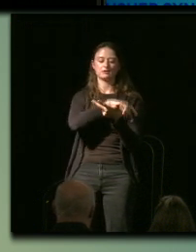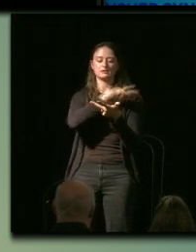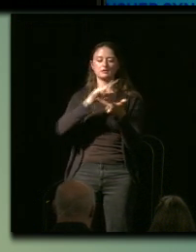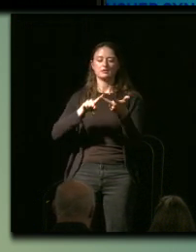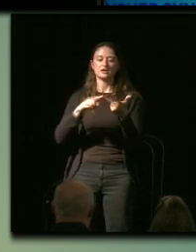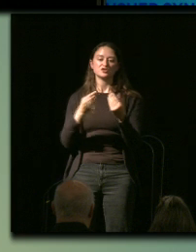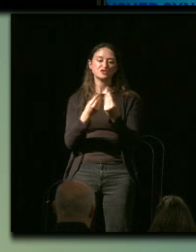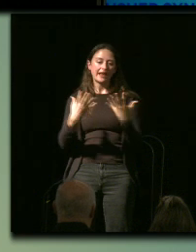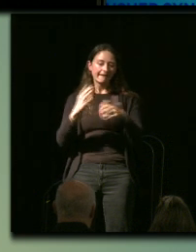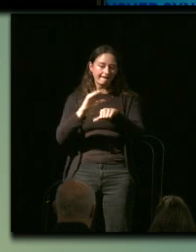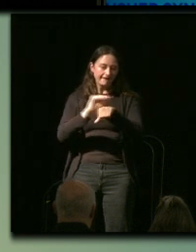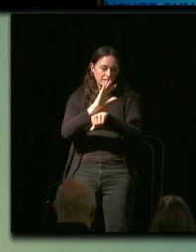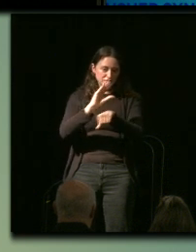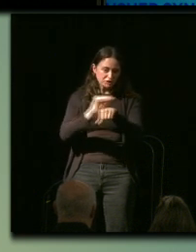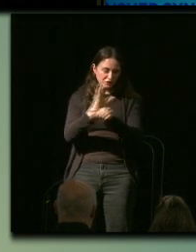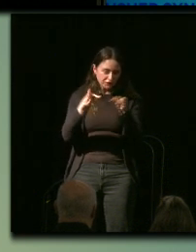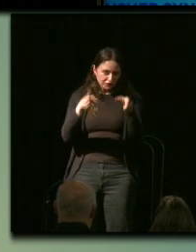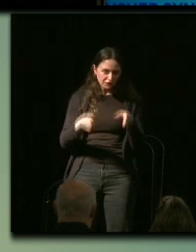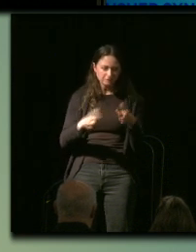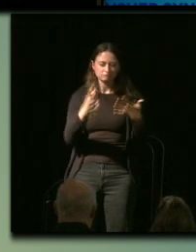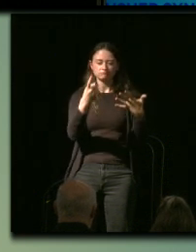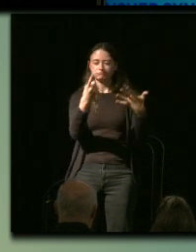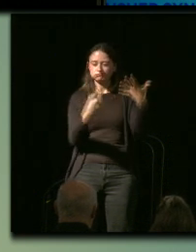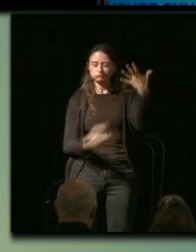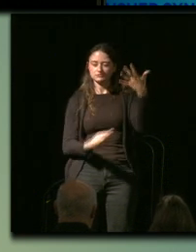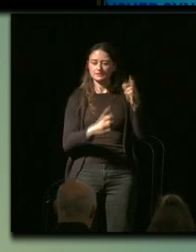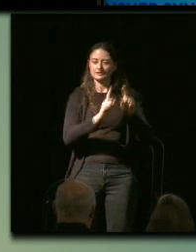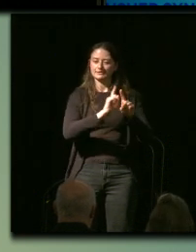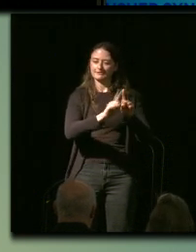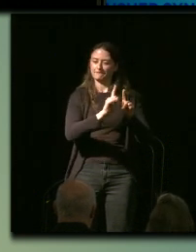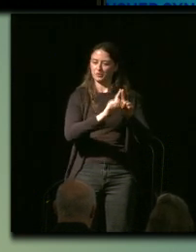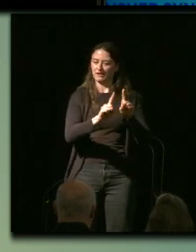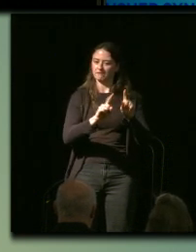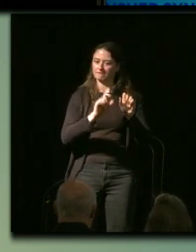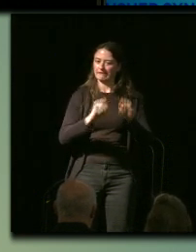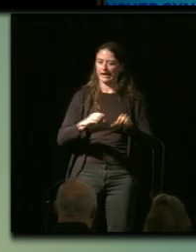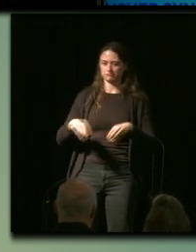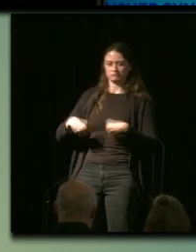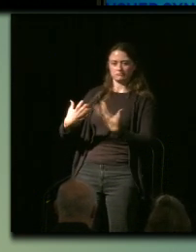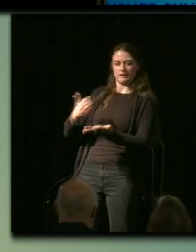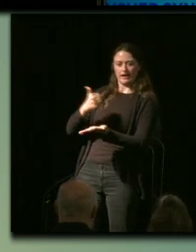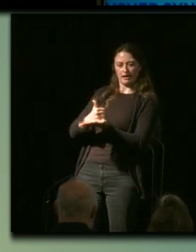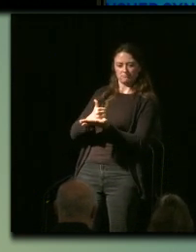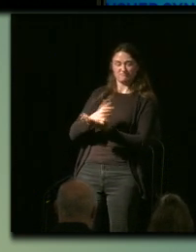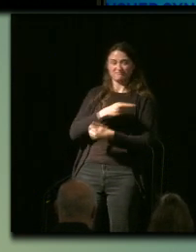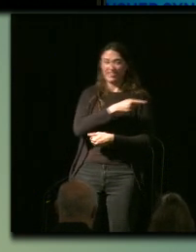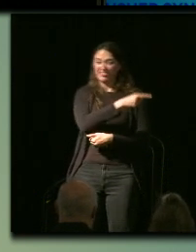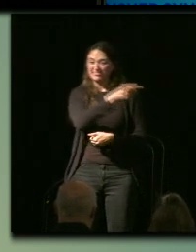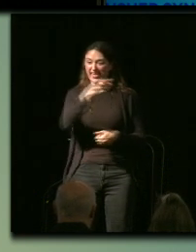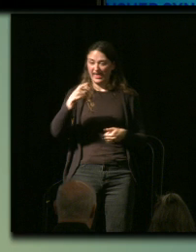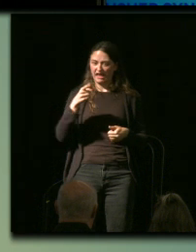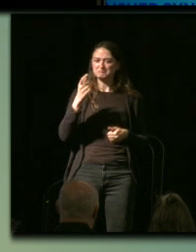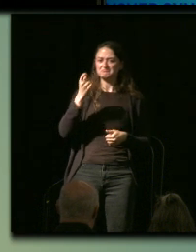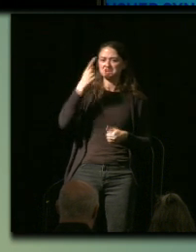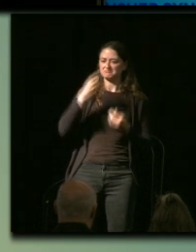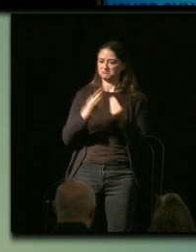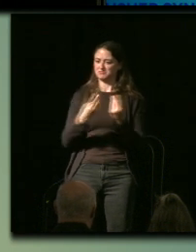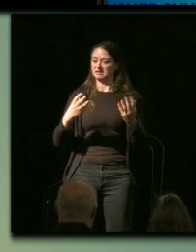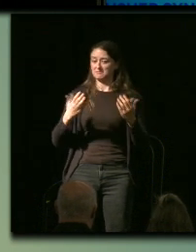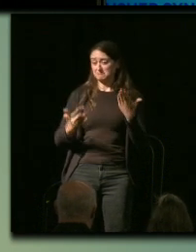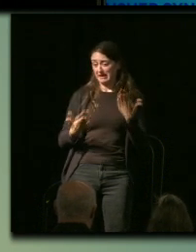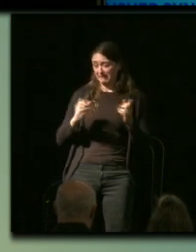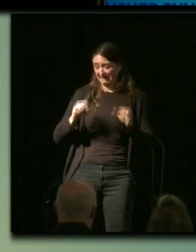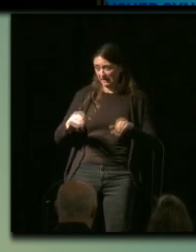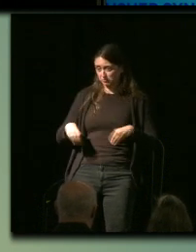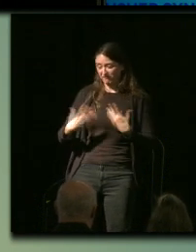ophthalmologists, otolaryngologists, they're all examples of the kinds of healthcare specialists who may understand genetics and be able to facilitate your testing.